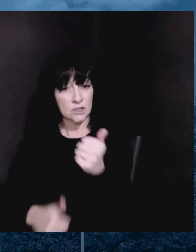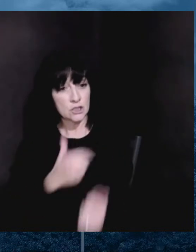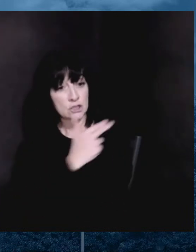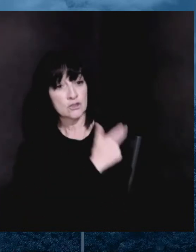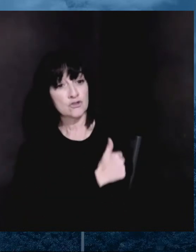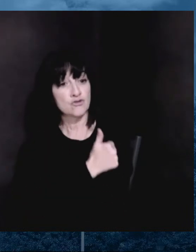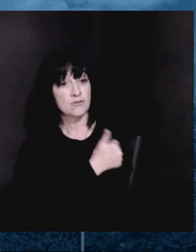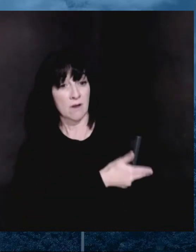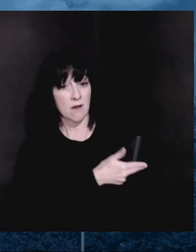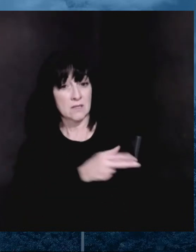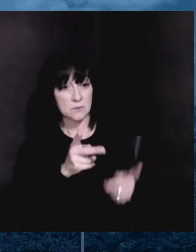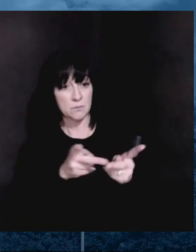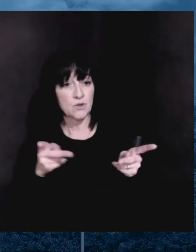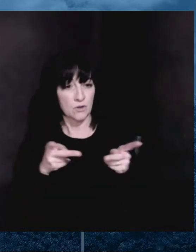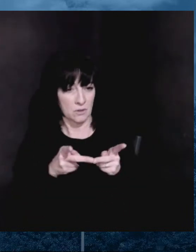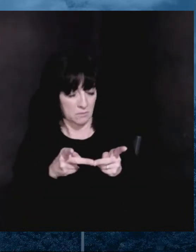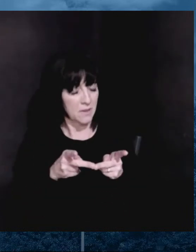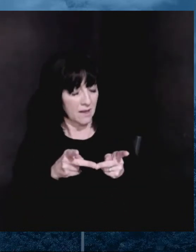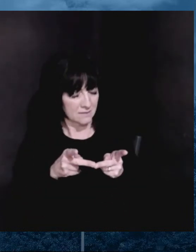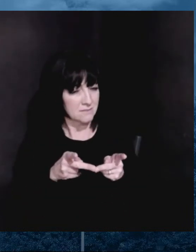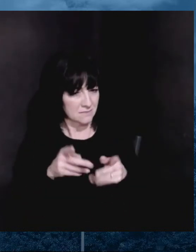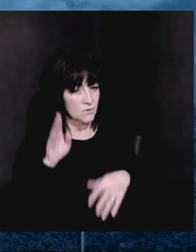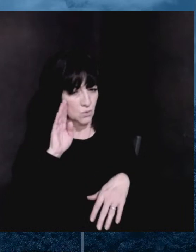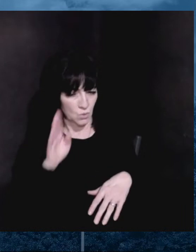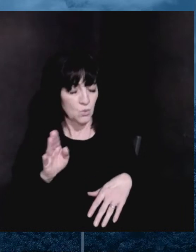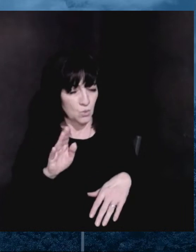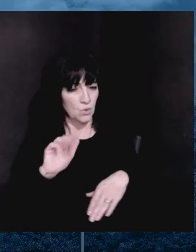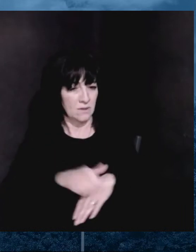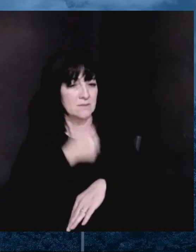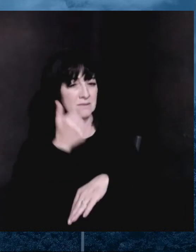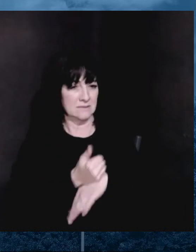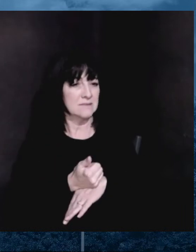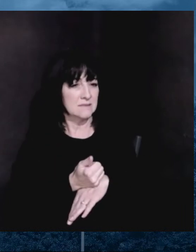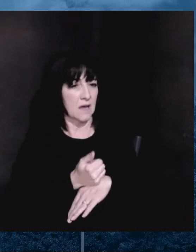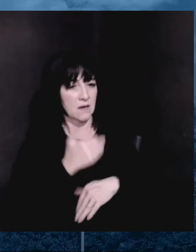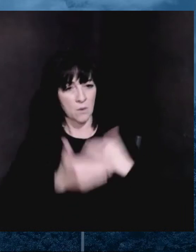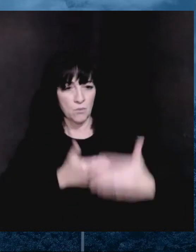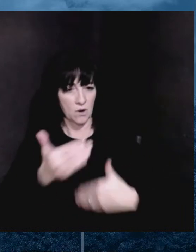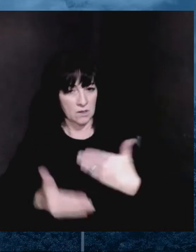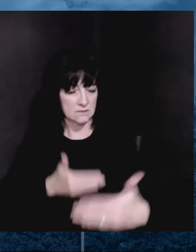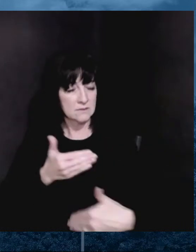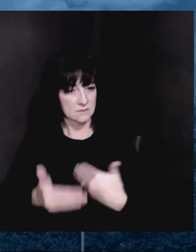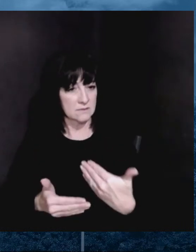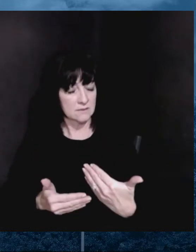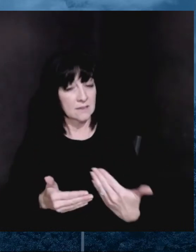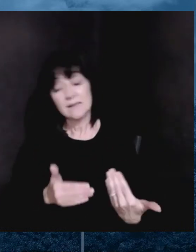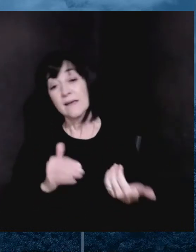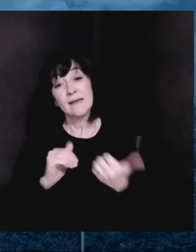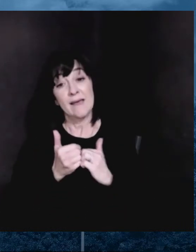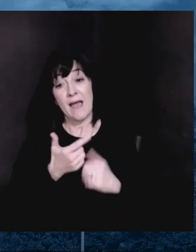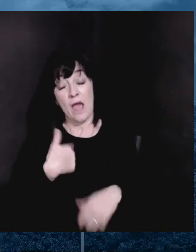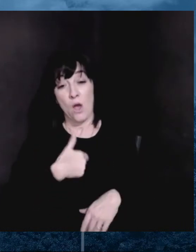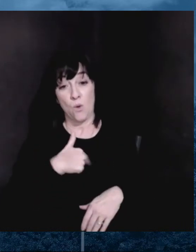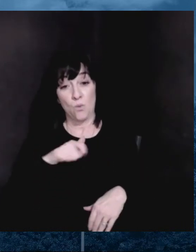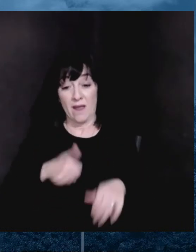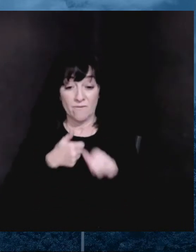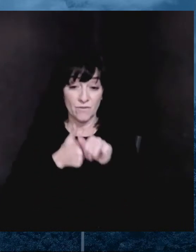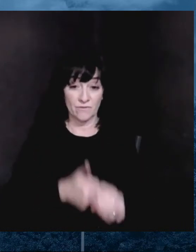multiple clients on the book to make this happen. This is one of the things that has to happen for us to get the sprint through 1A. And, I